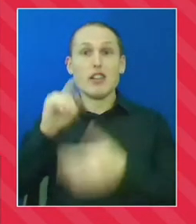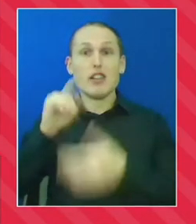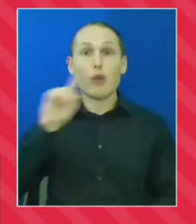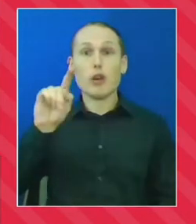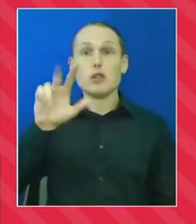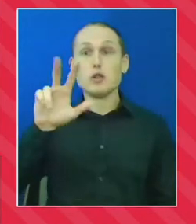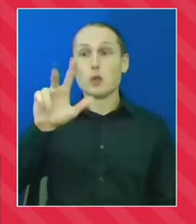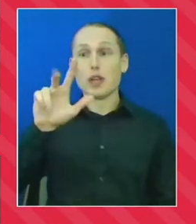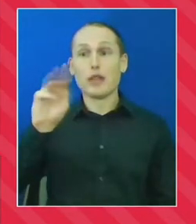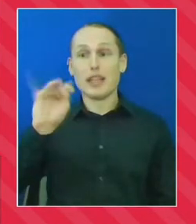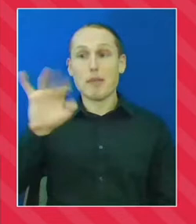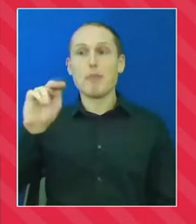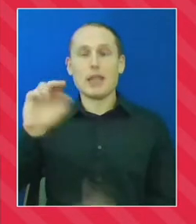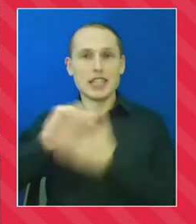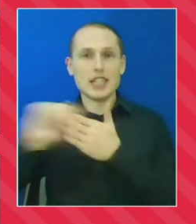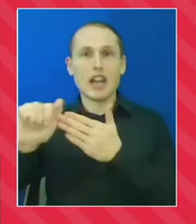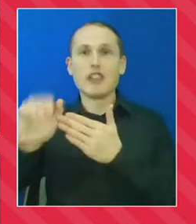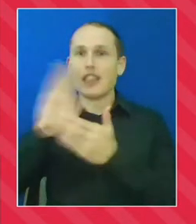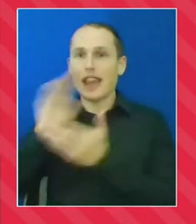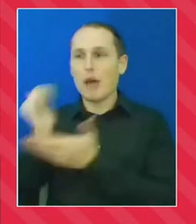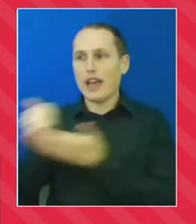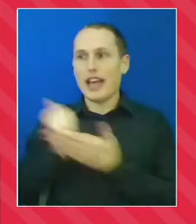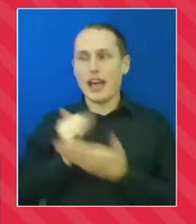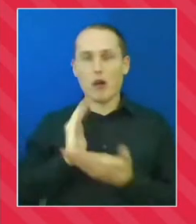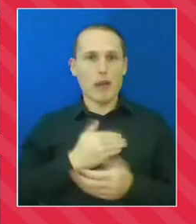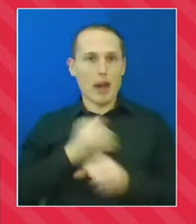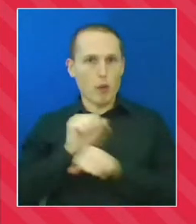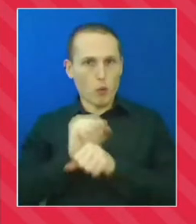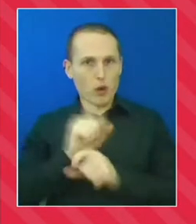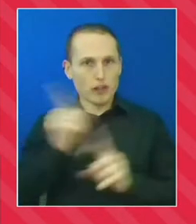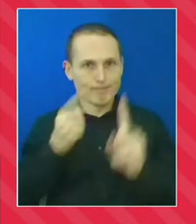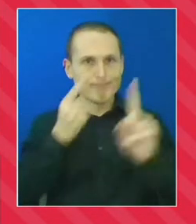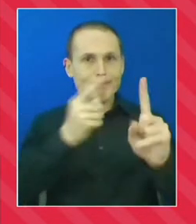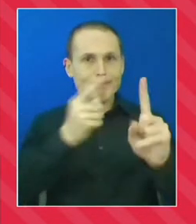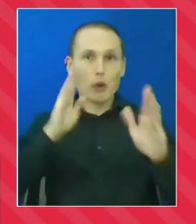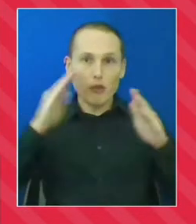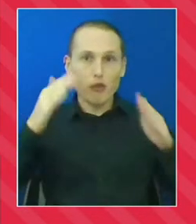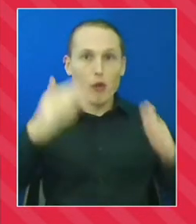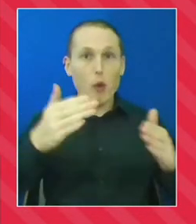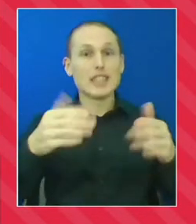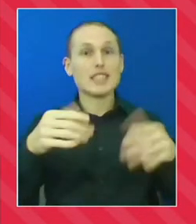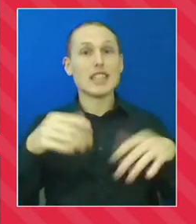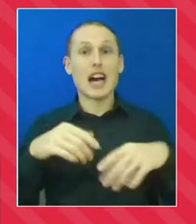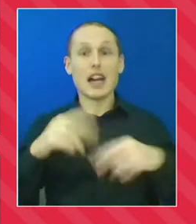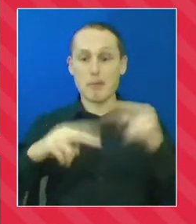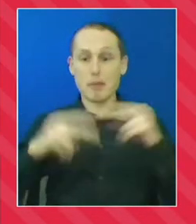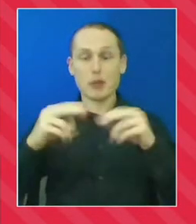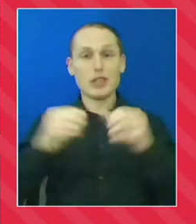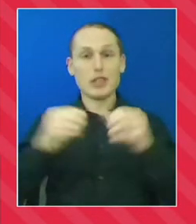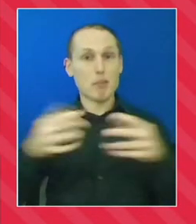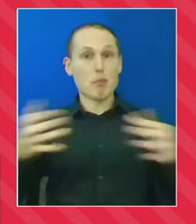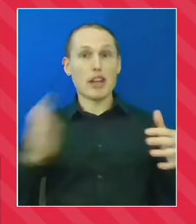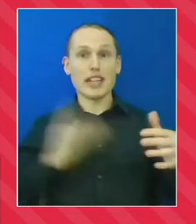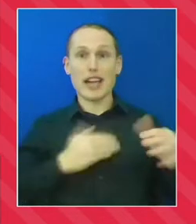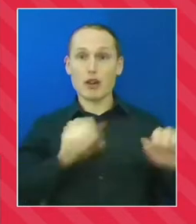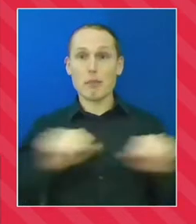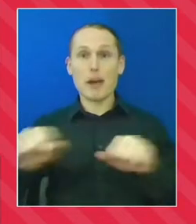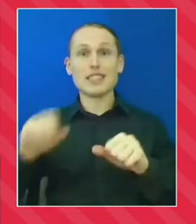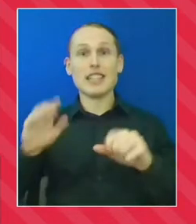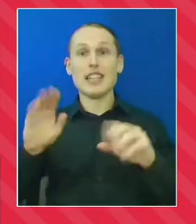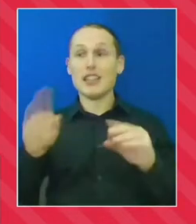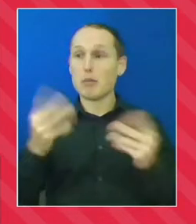and elevate nutrition security with a focus on building and broadening our capacity to deliver effective nutrition education and